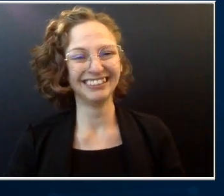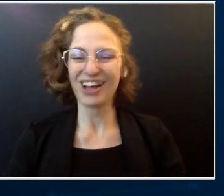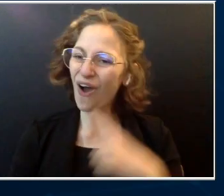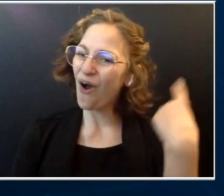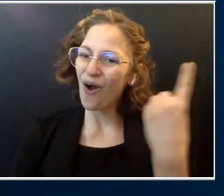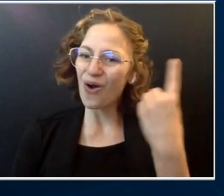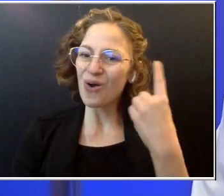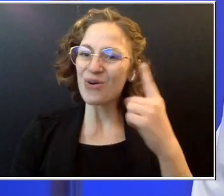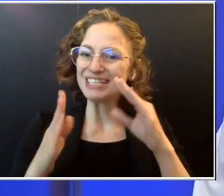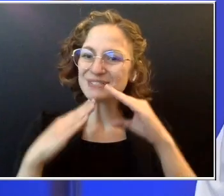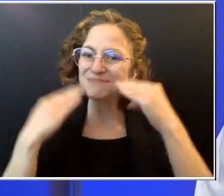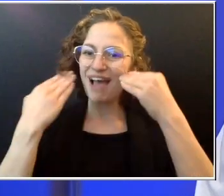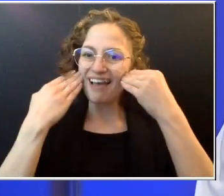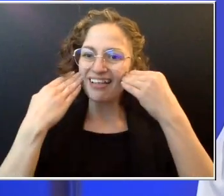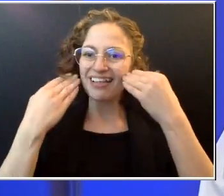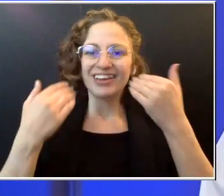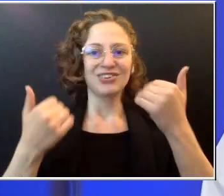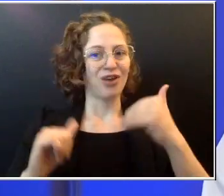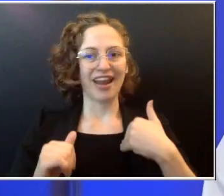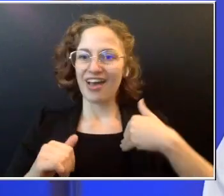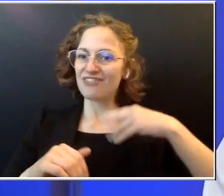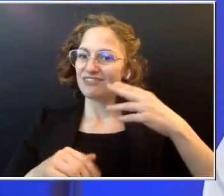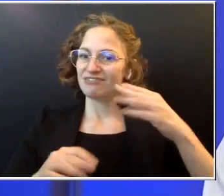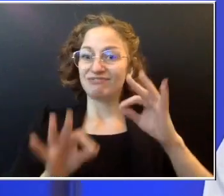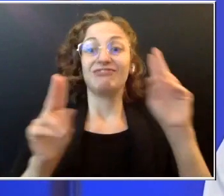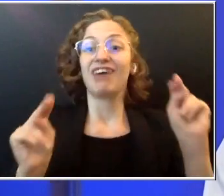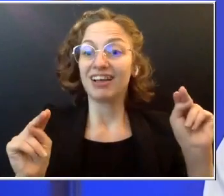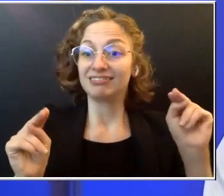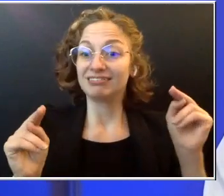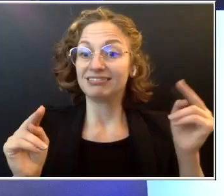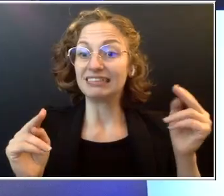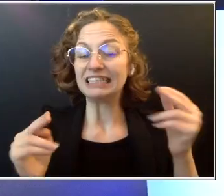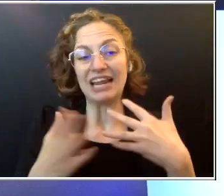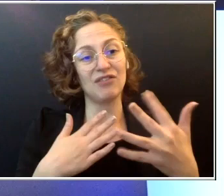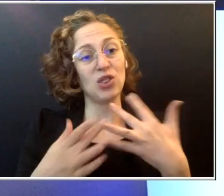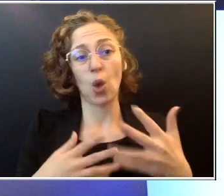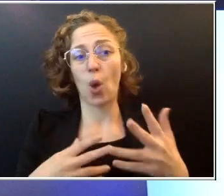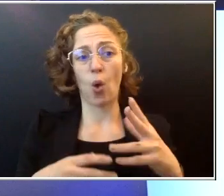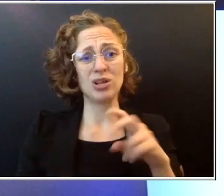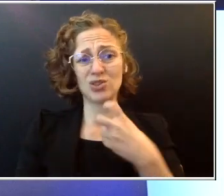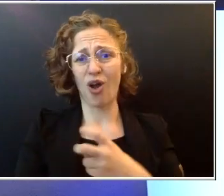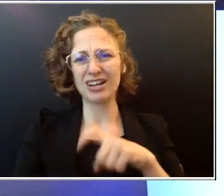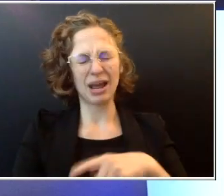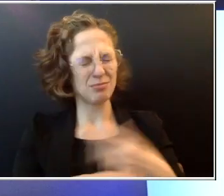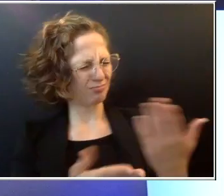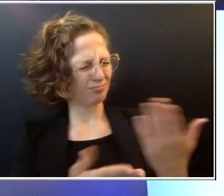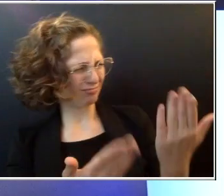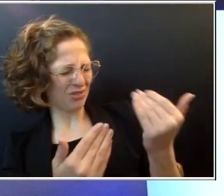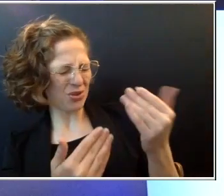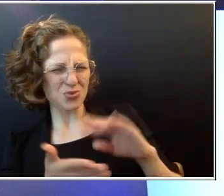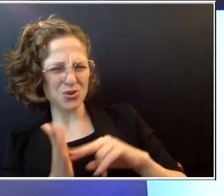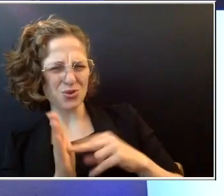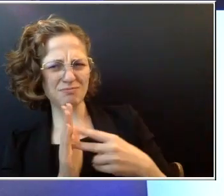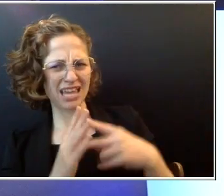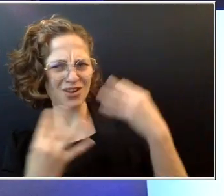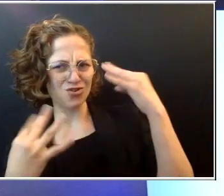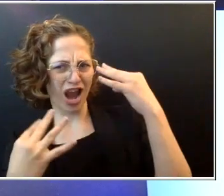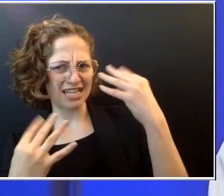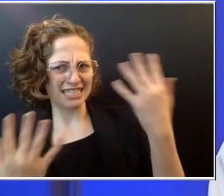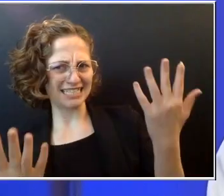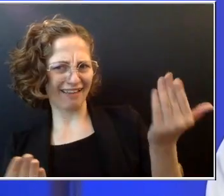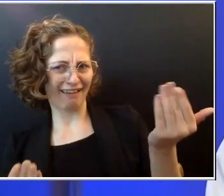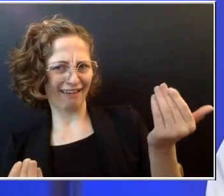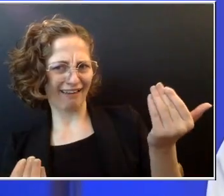of fun in the midst of really difficult times. I want some details on that. What do you mean craziness? Just, always a joke to